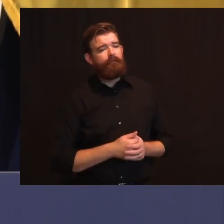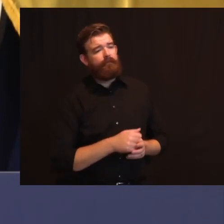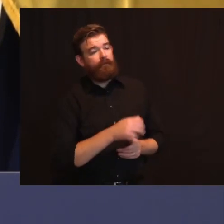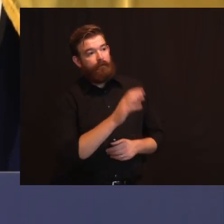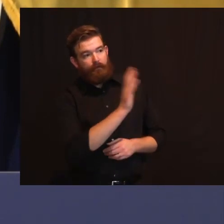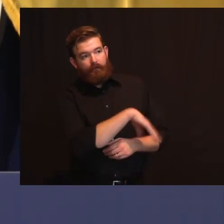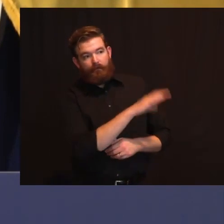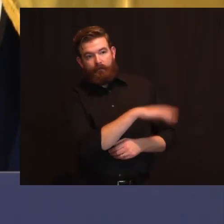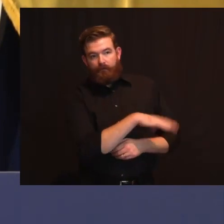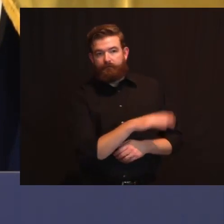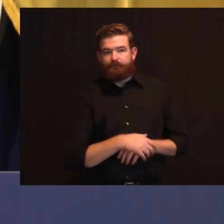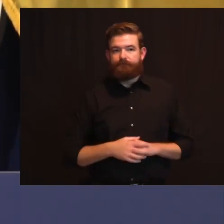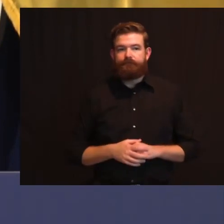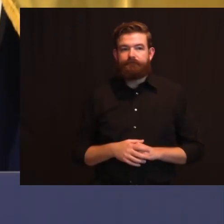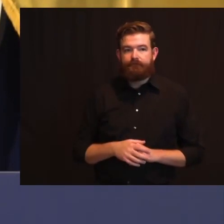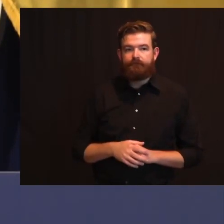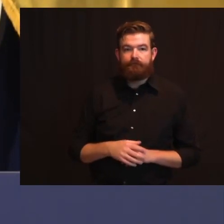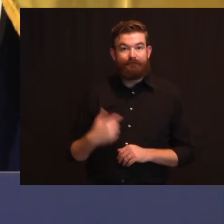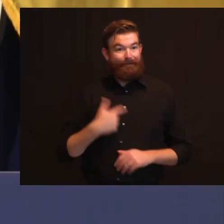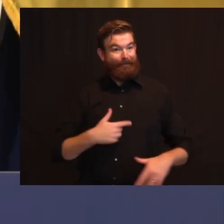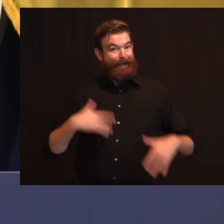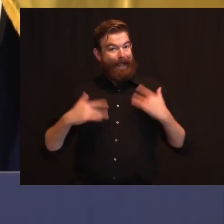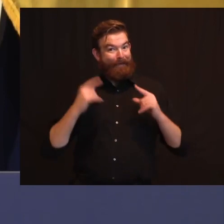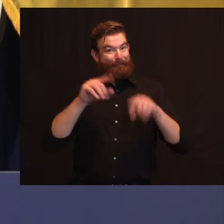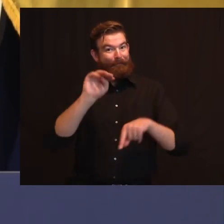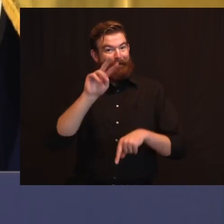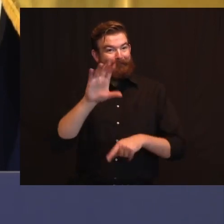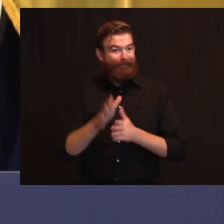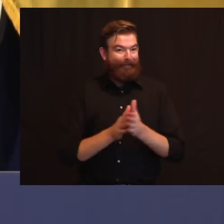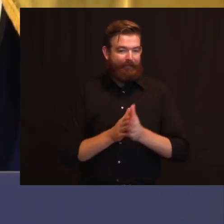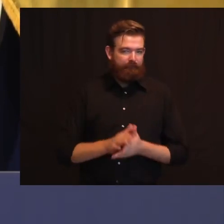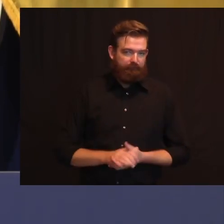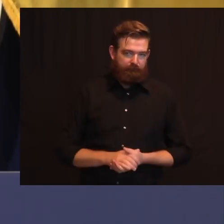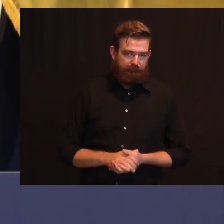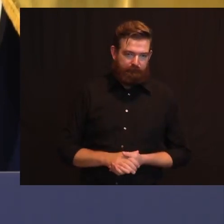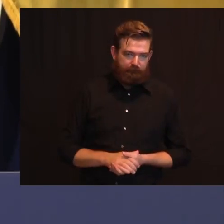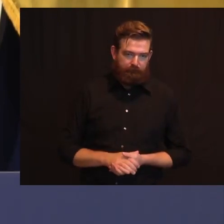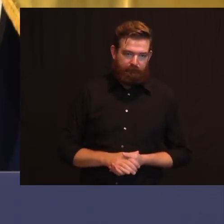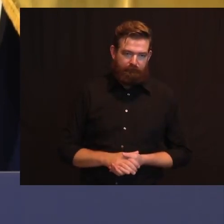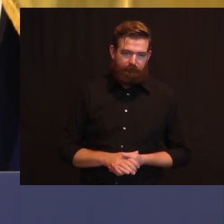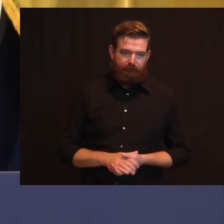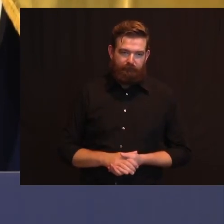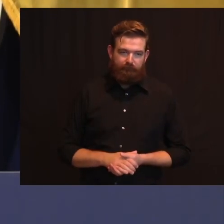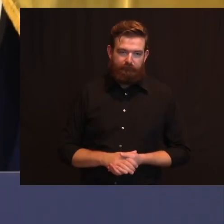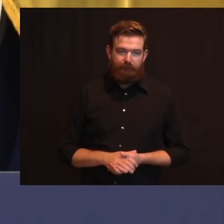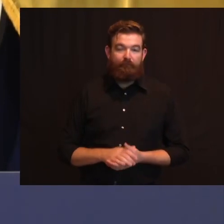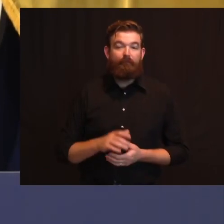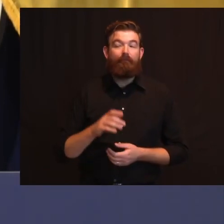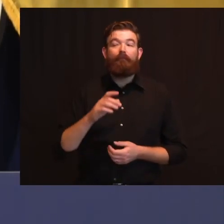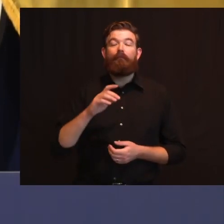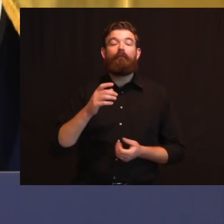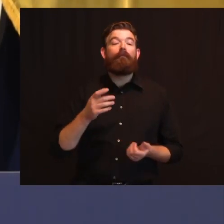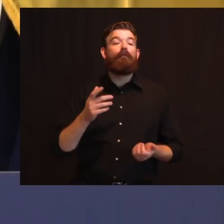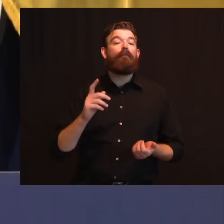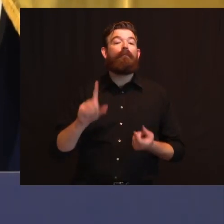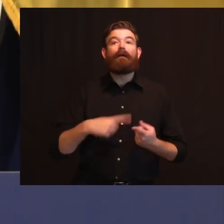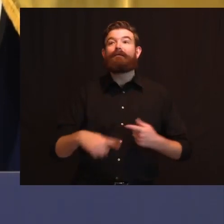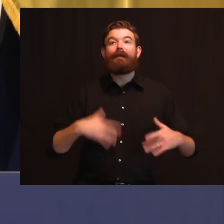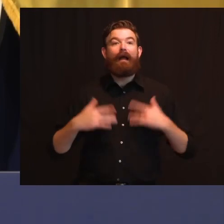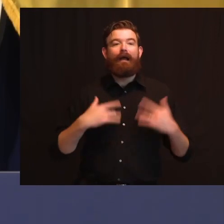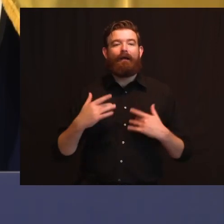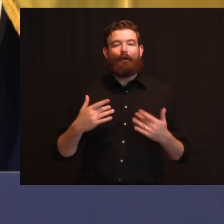in was to get our license for the first time. License. Right? Sure. And that's a fair point. And I think you've been very good about this,